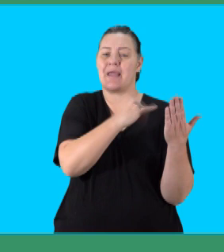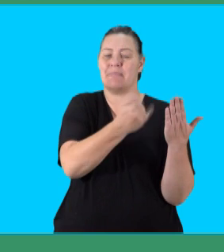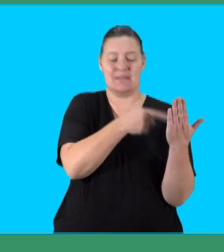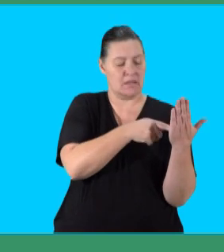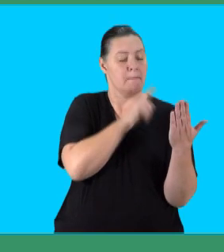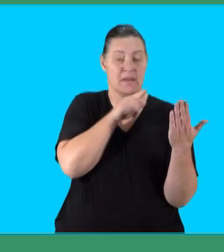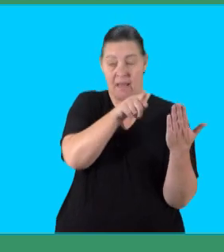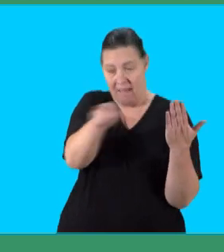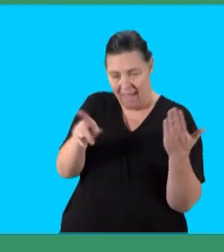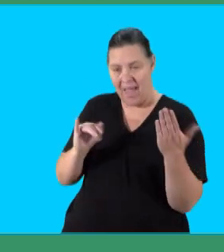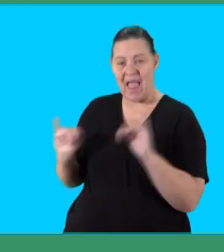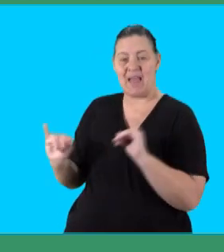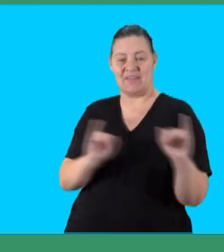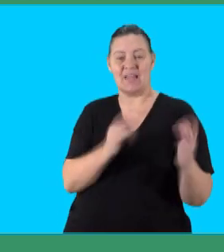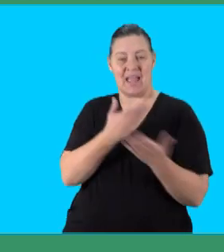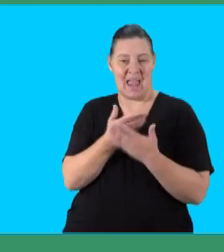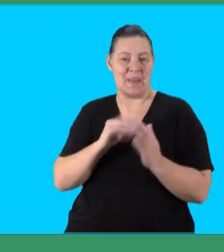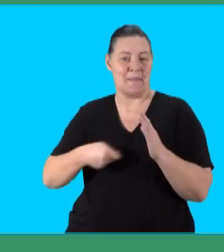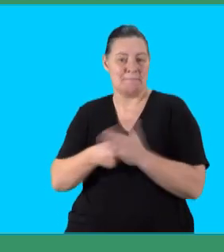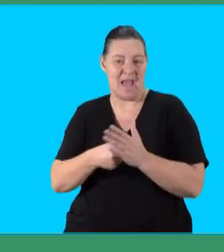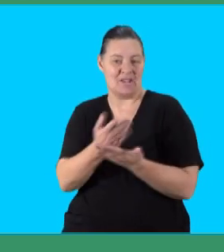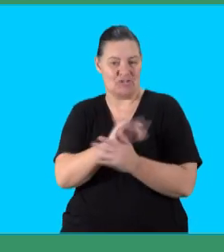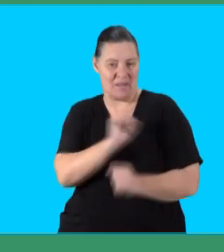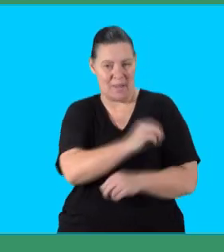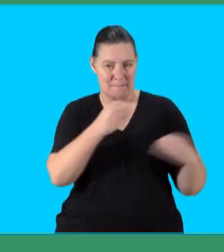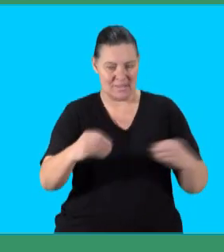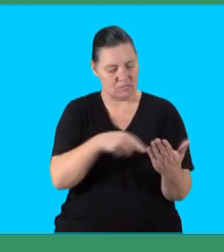the public to come and buy shares in a company.